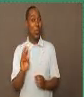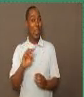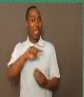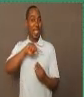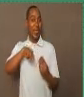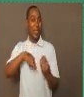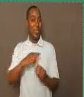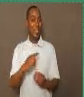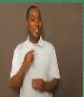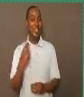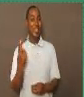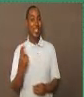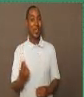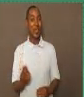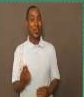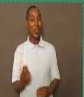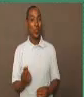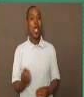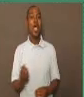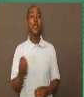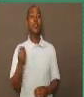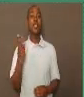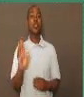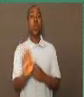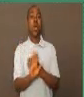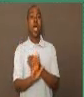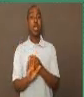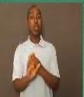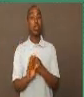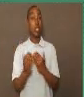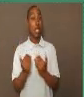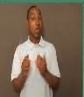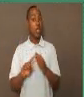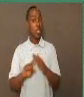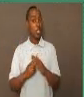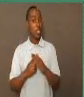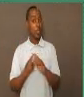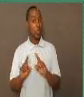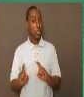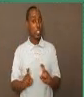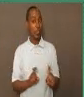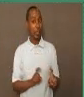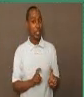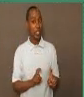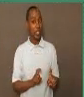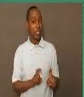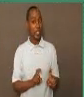village. More countries are starting to experiment with